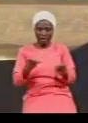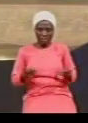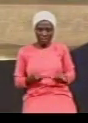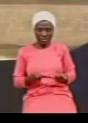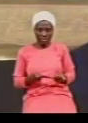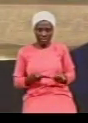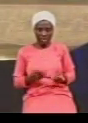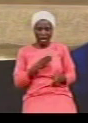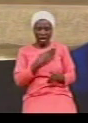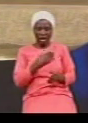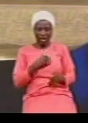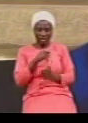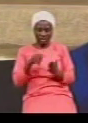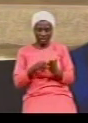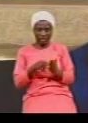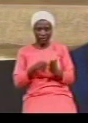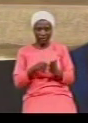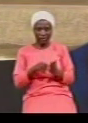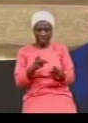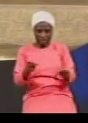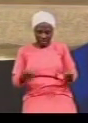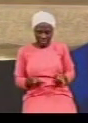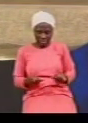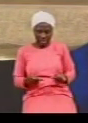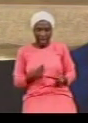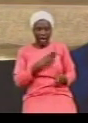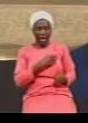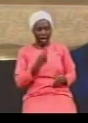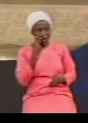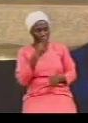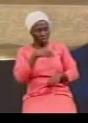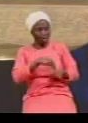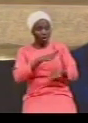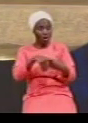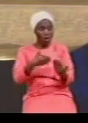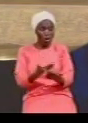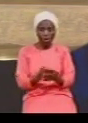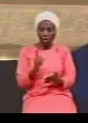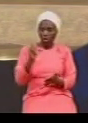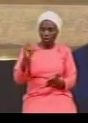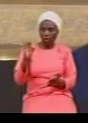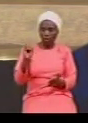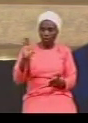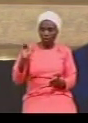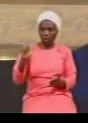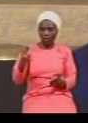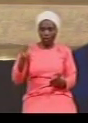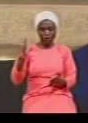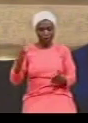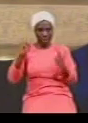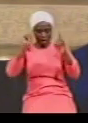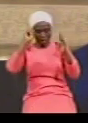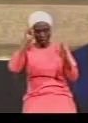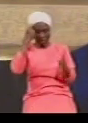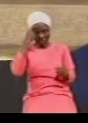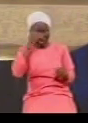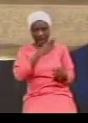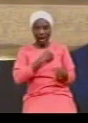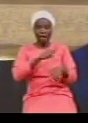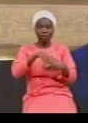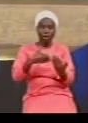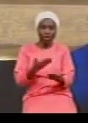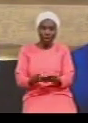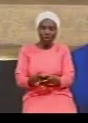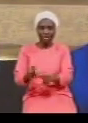in particular, we look at all the local governments, we look at all the various divisions, and